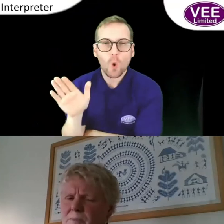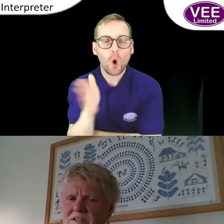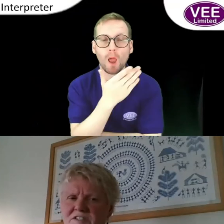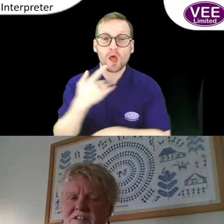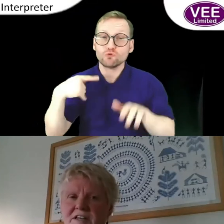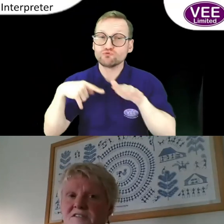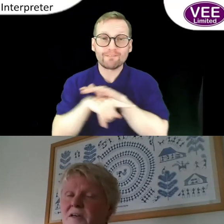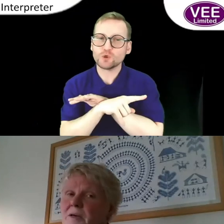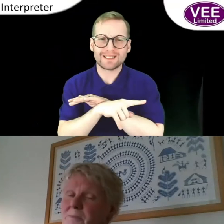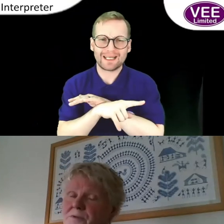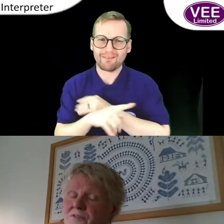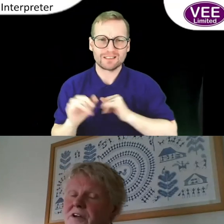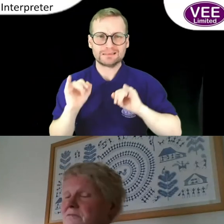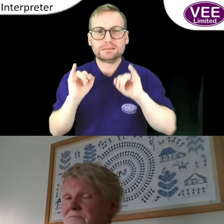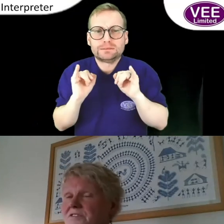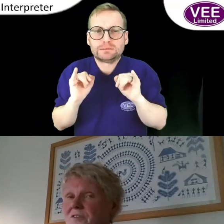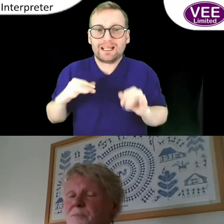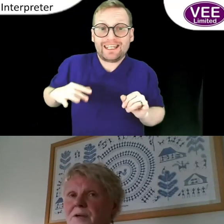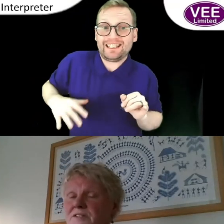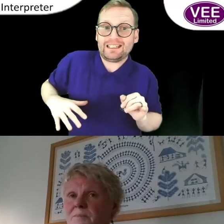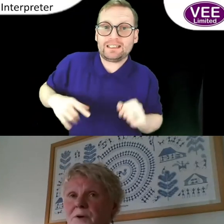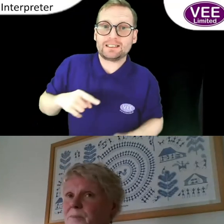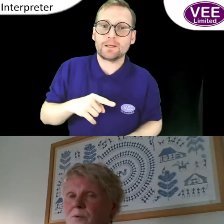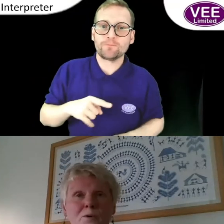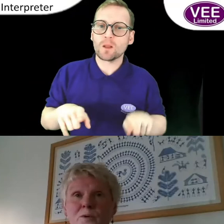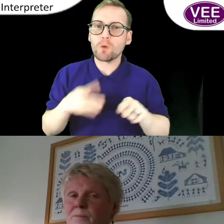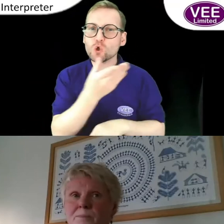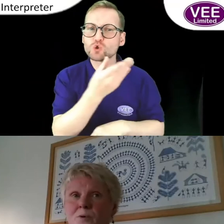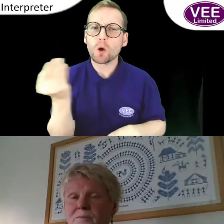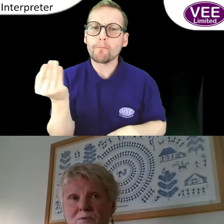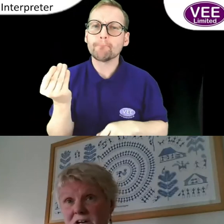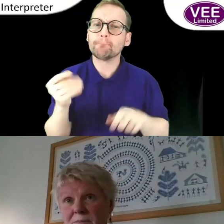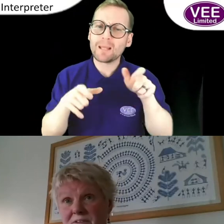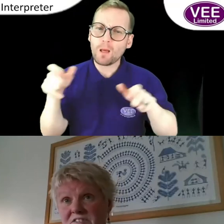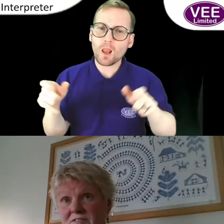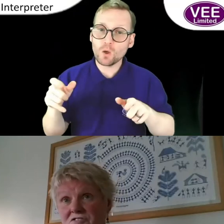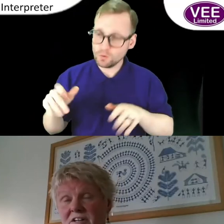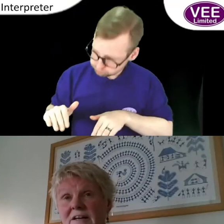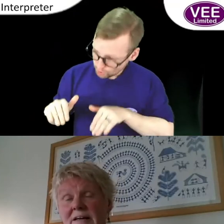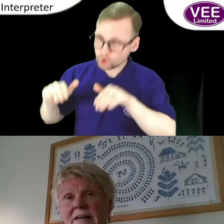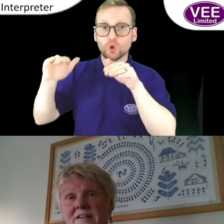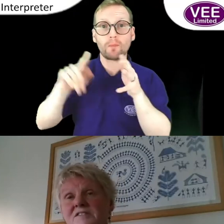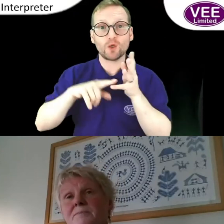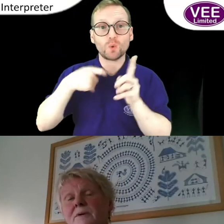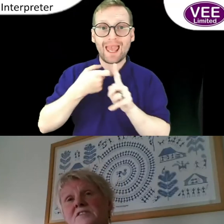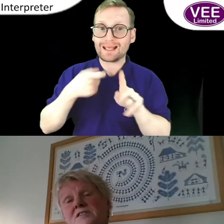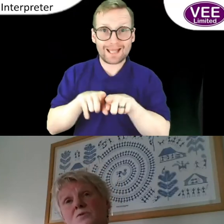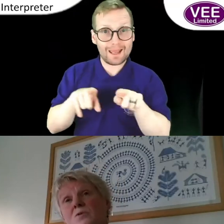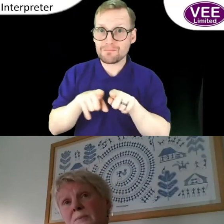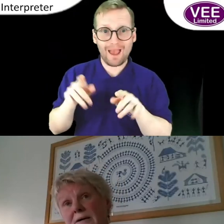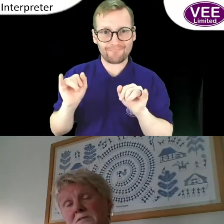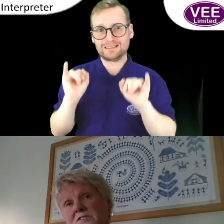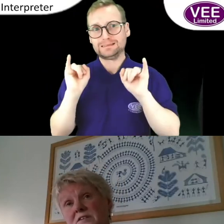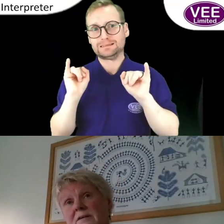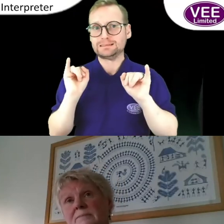very pressing needs, but you know, so do some people who were born and brought up in this country. It is